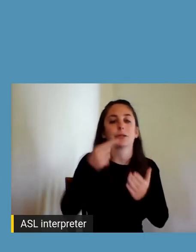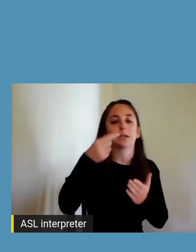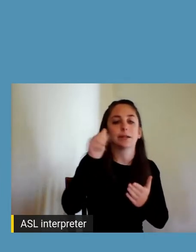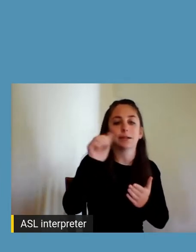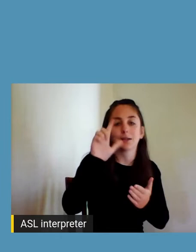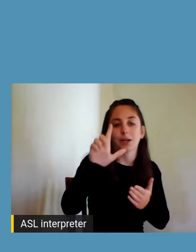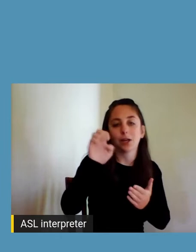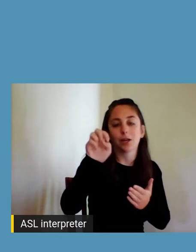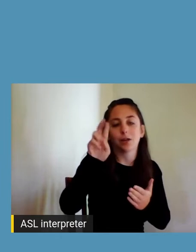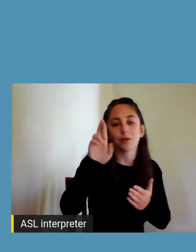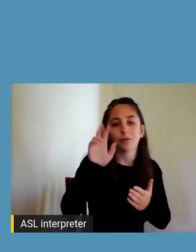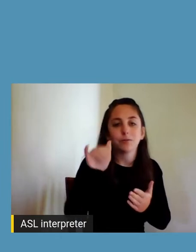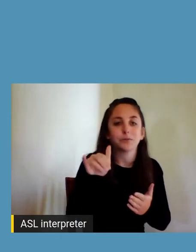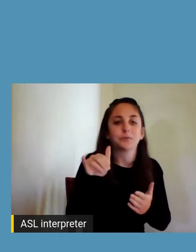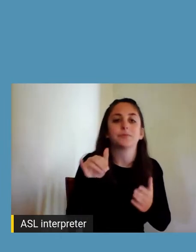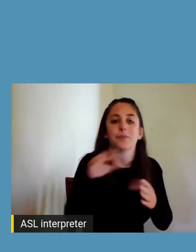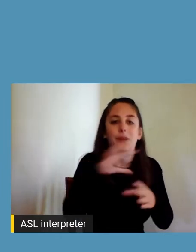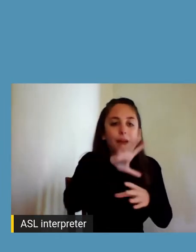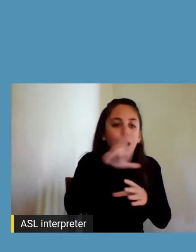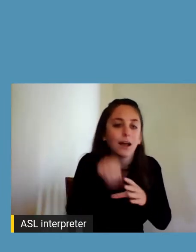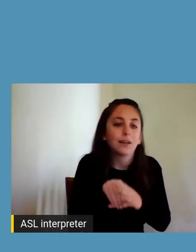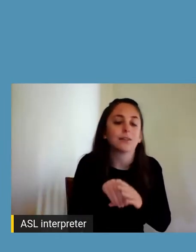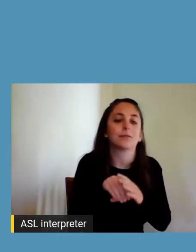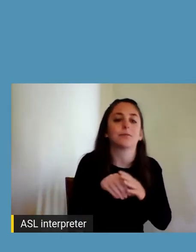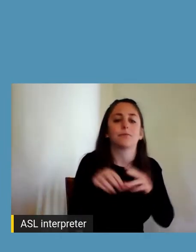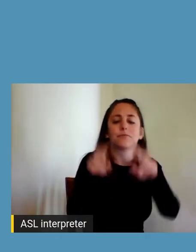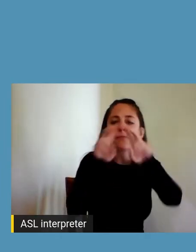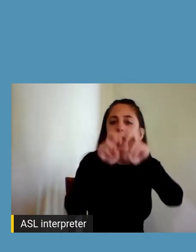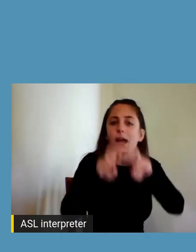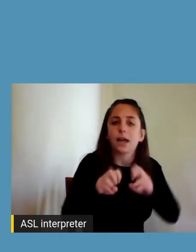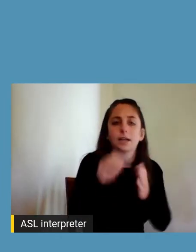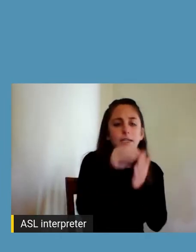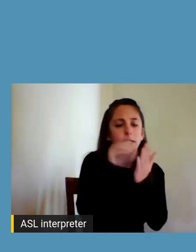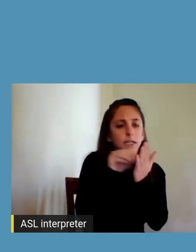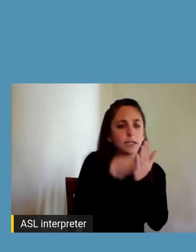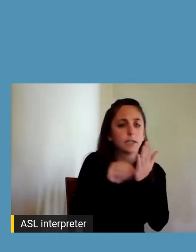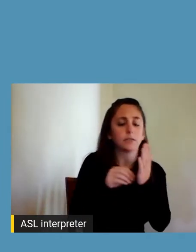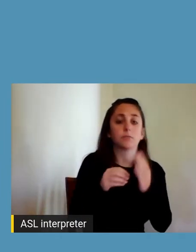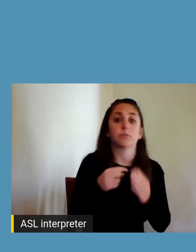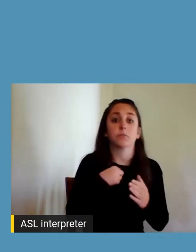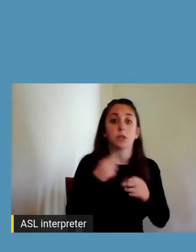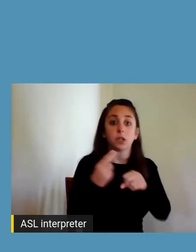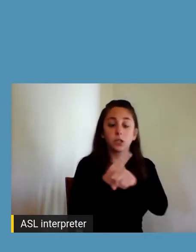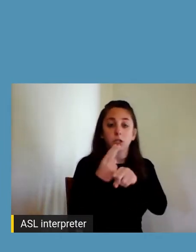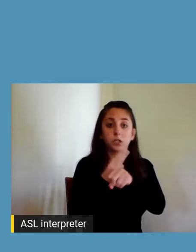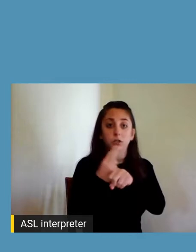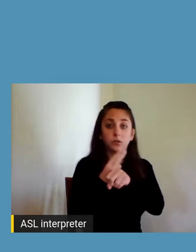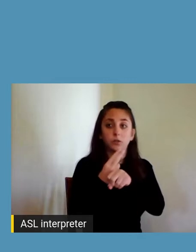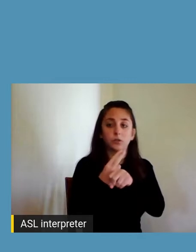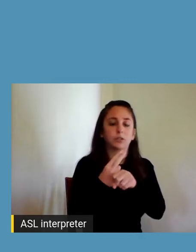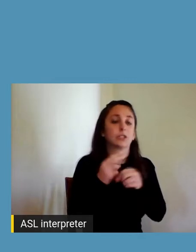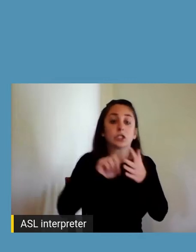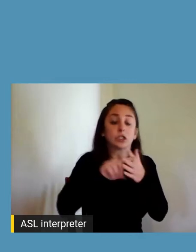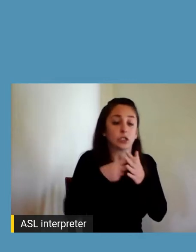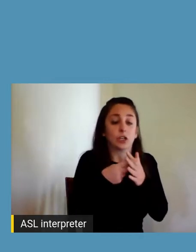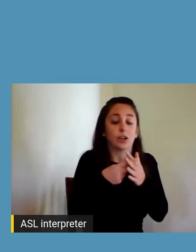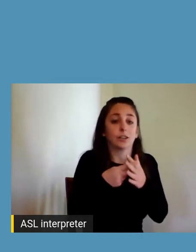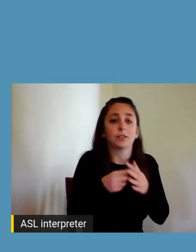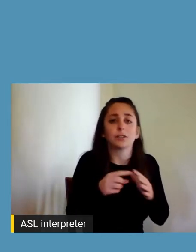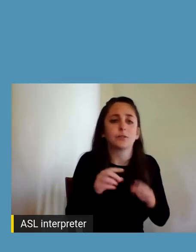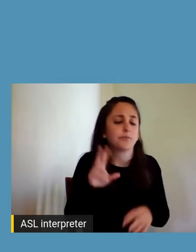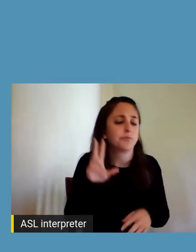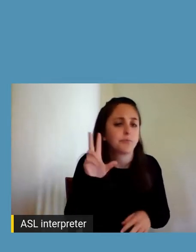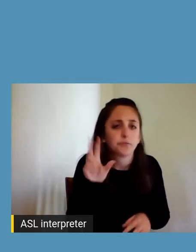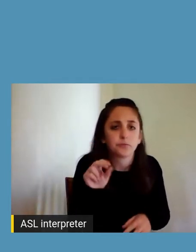Anyway, I don't think I was using analytics right at that time. I was looking at what had worked, but I had set no intention